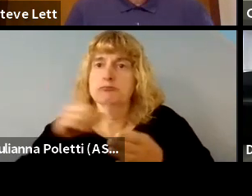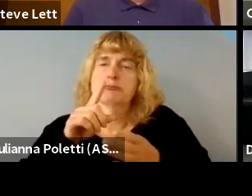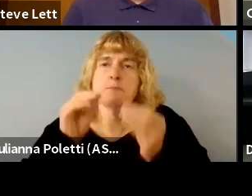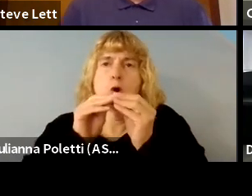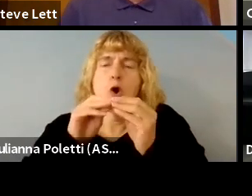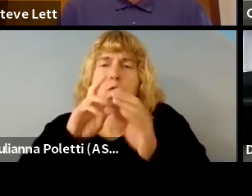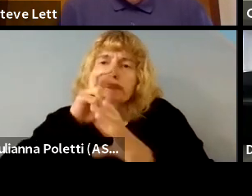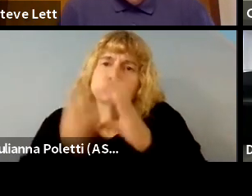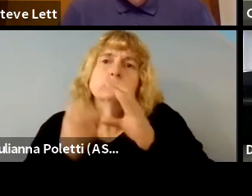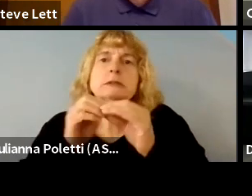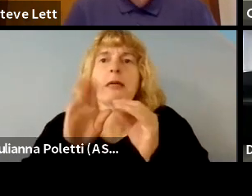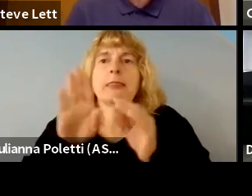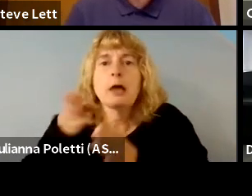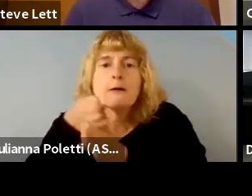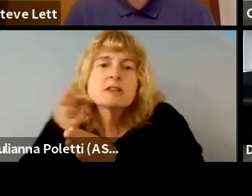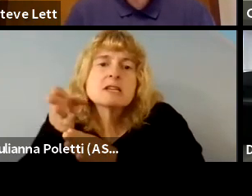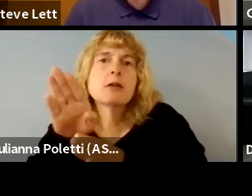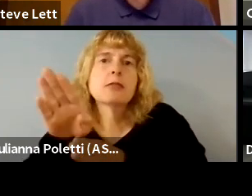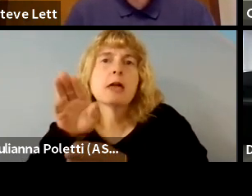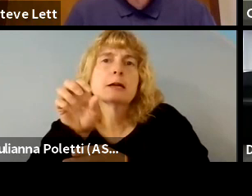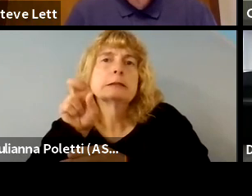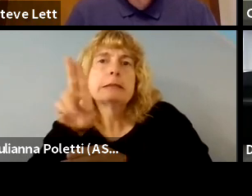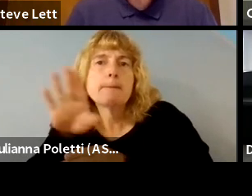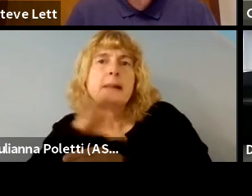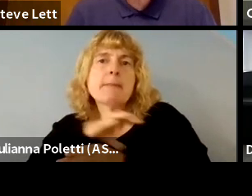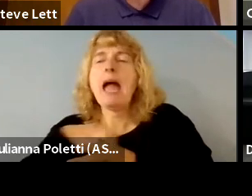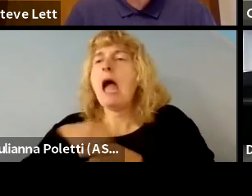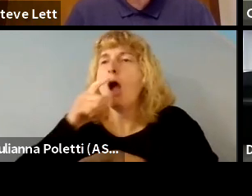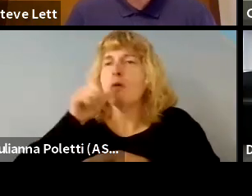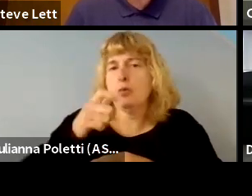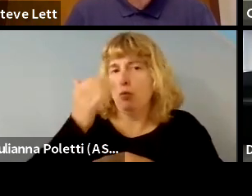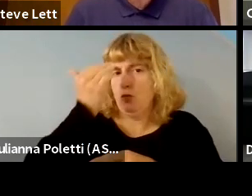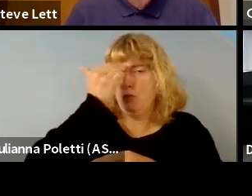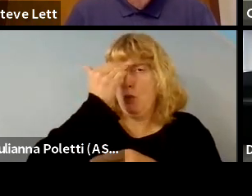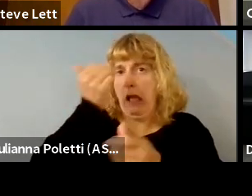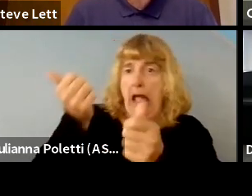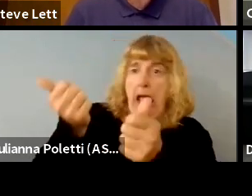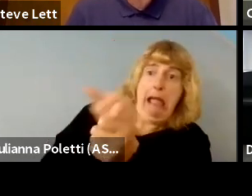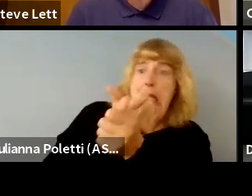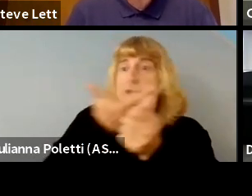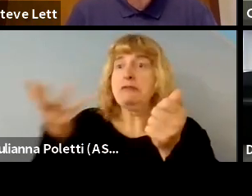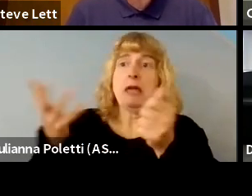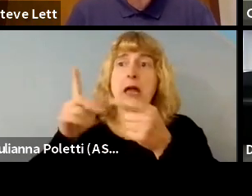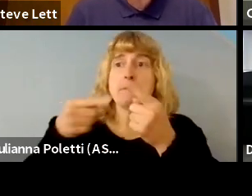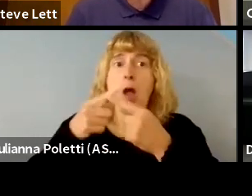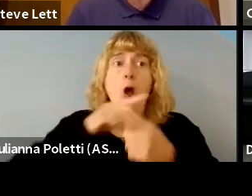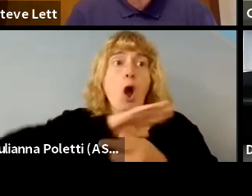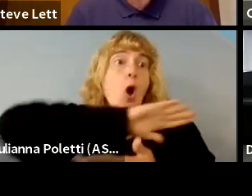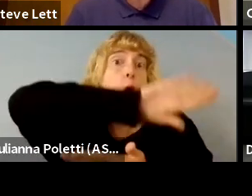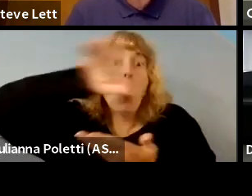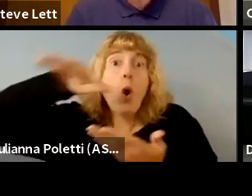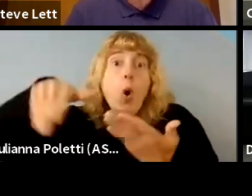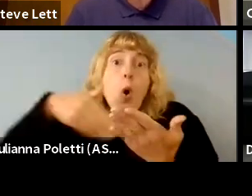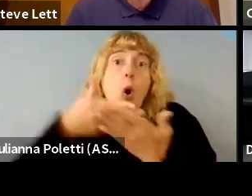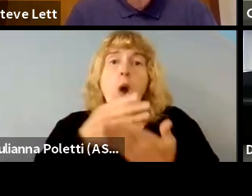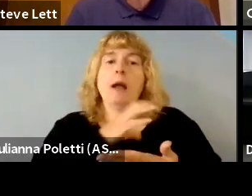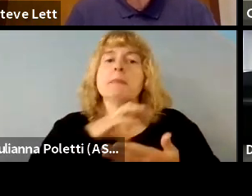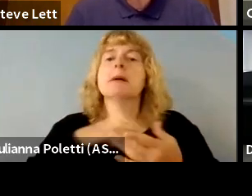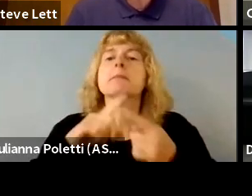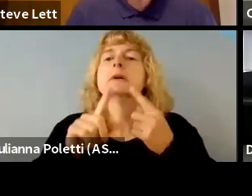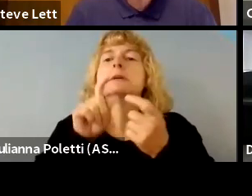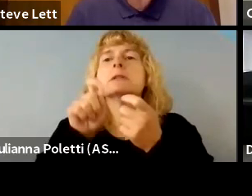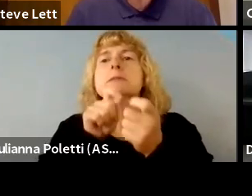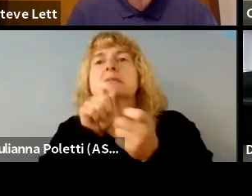in their subcommittees, so that I don't have to know everything about the whole commission, but can know some specific things and